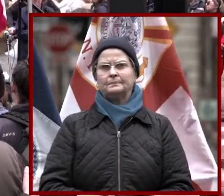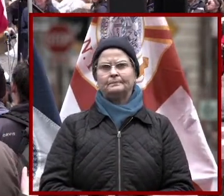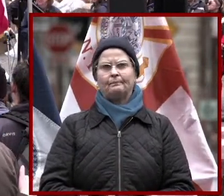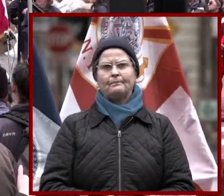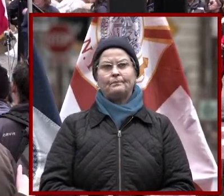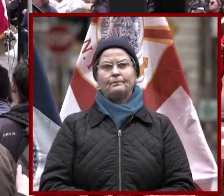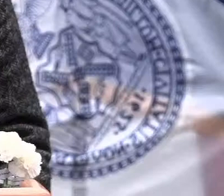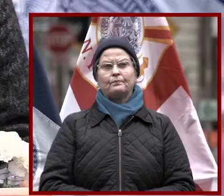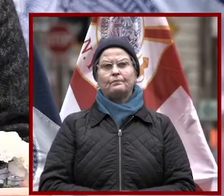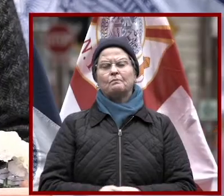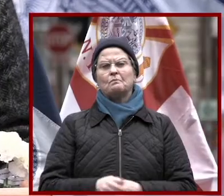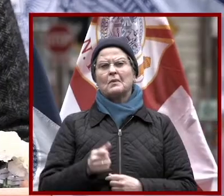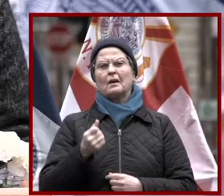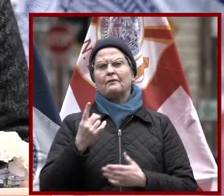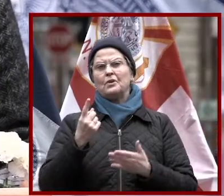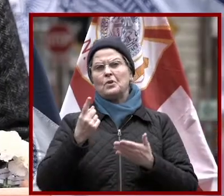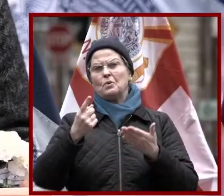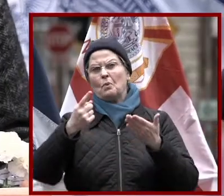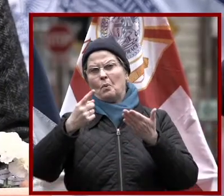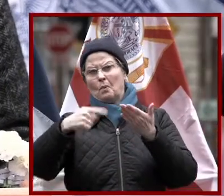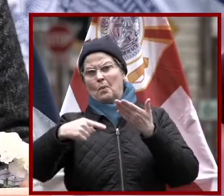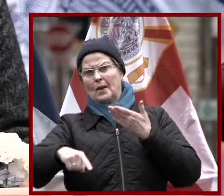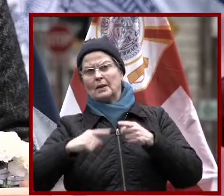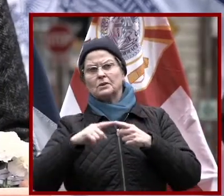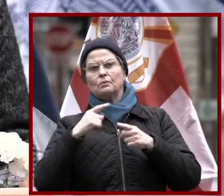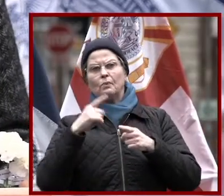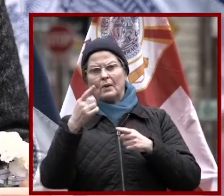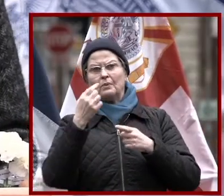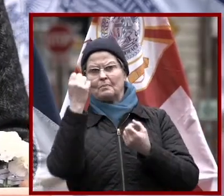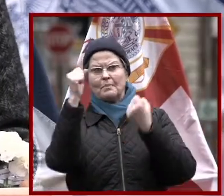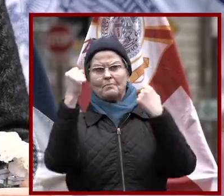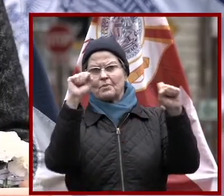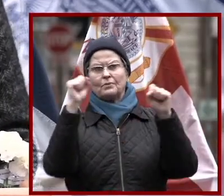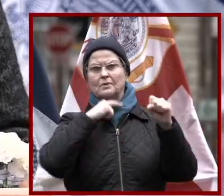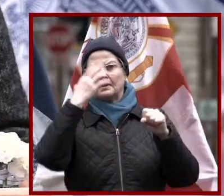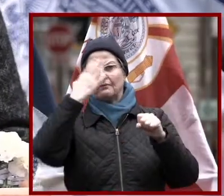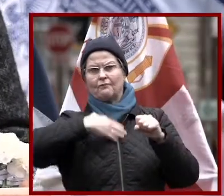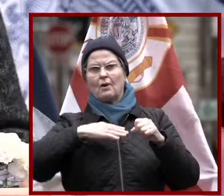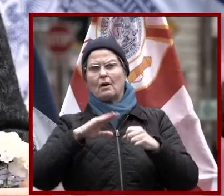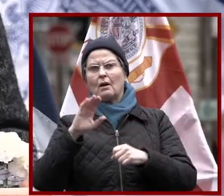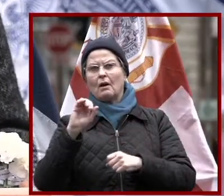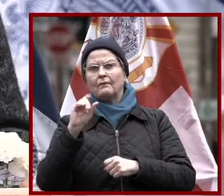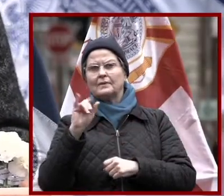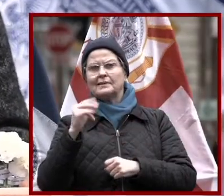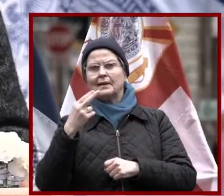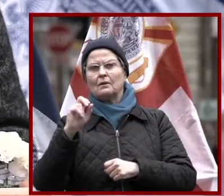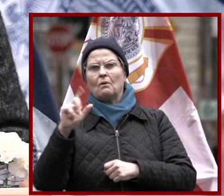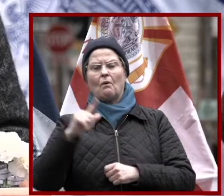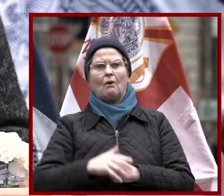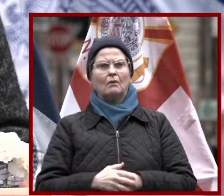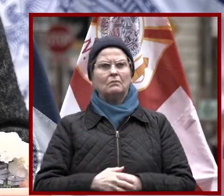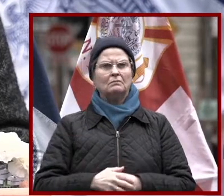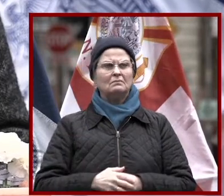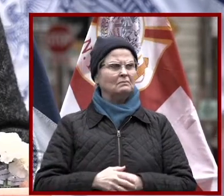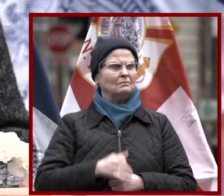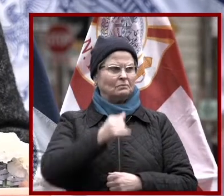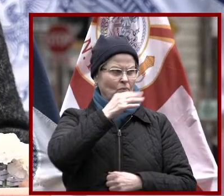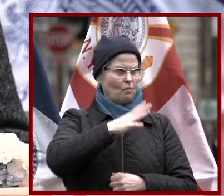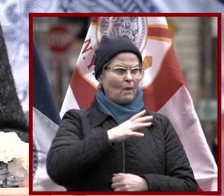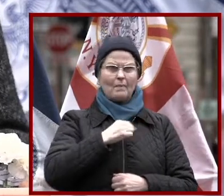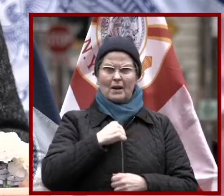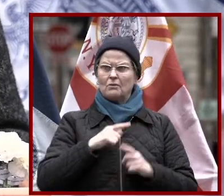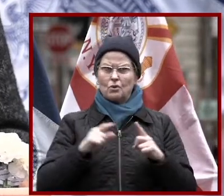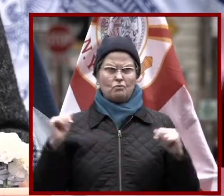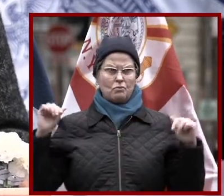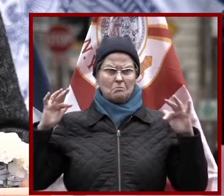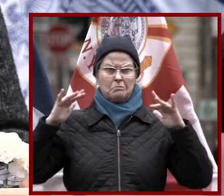In a few weeks, we will be in front of City Hall with these women who will come out in